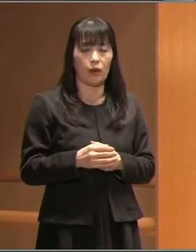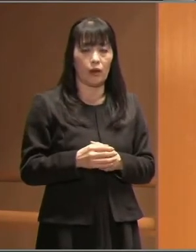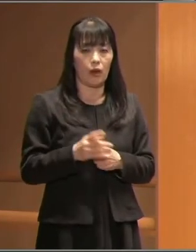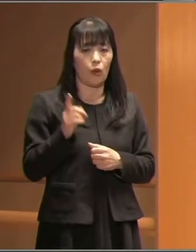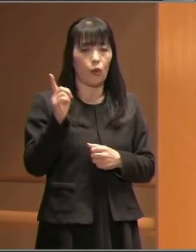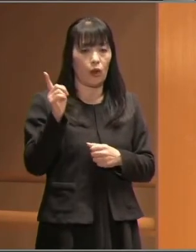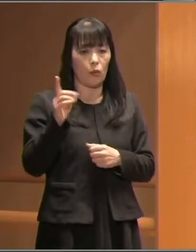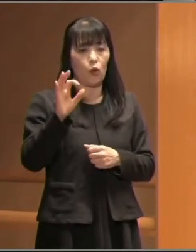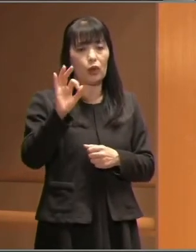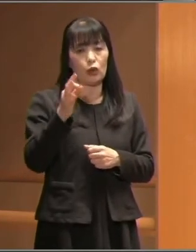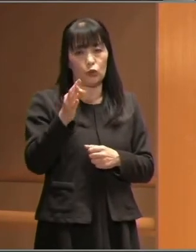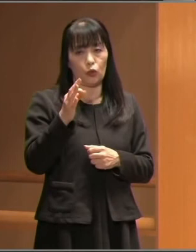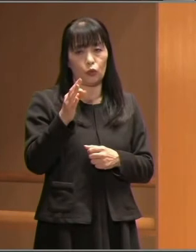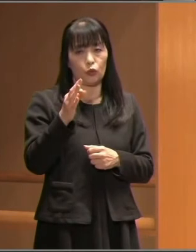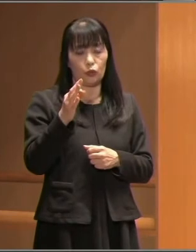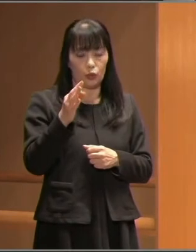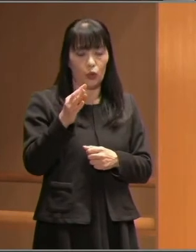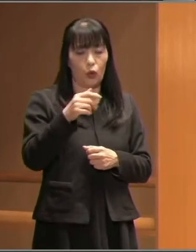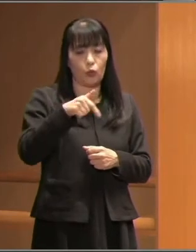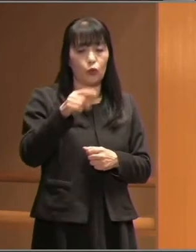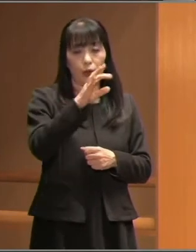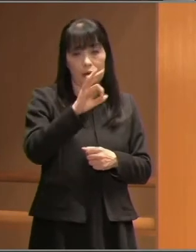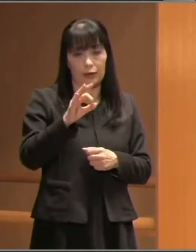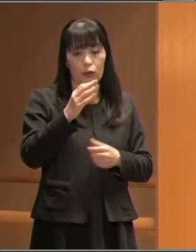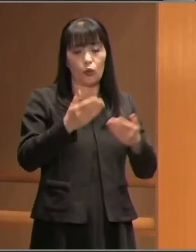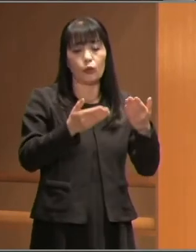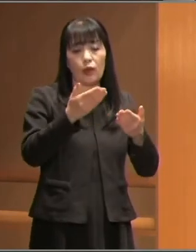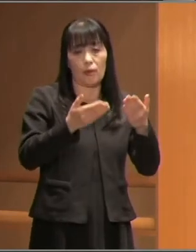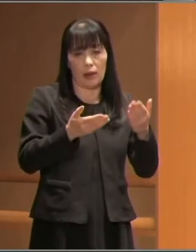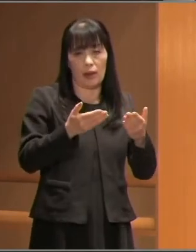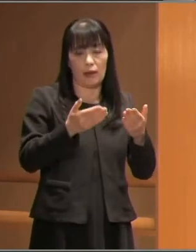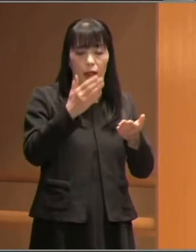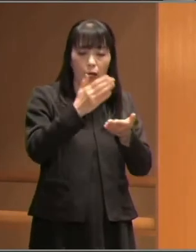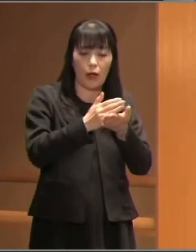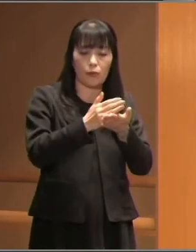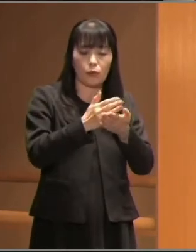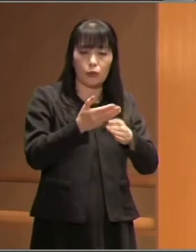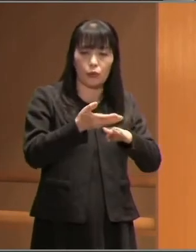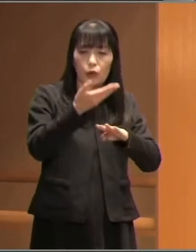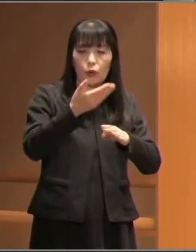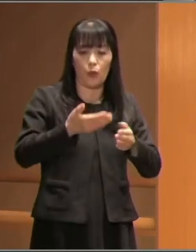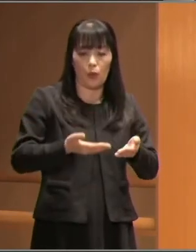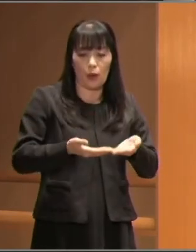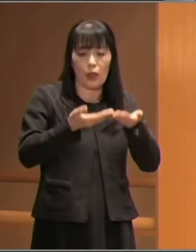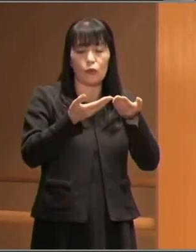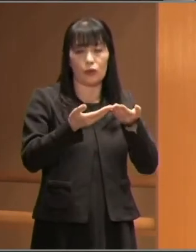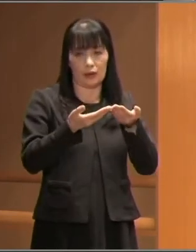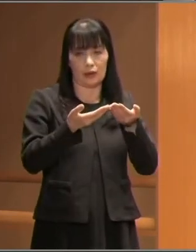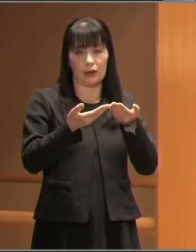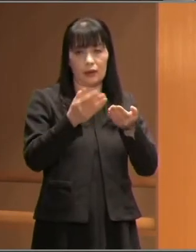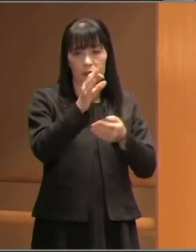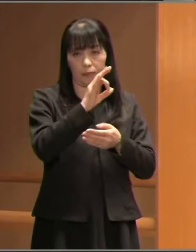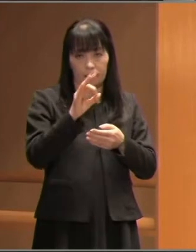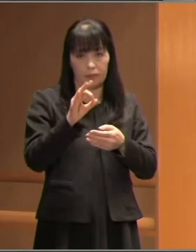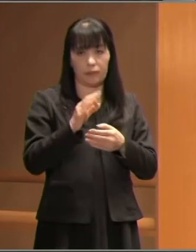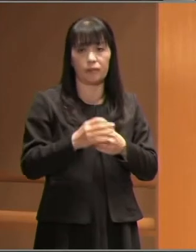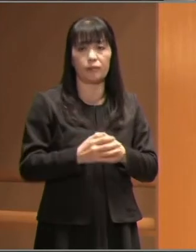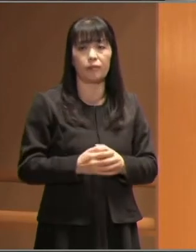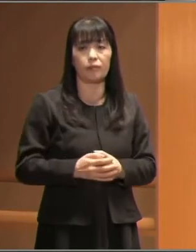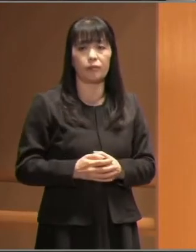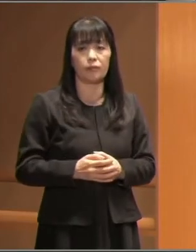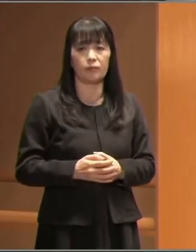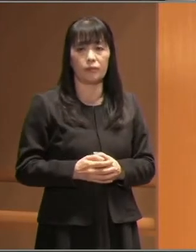So of course, this prototype indicates the weight is lighter than conventional